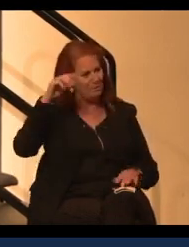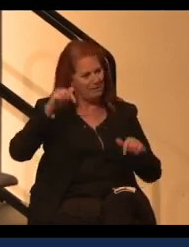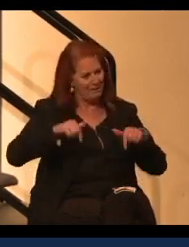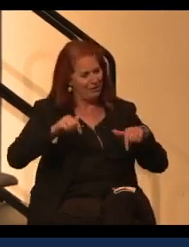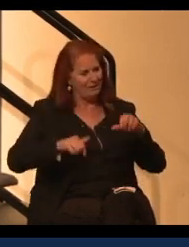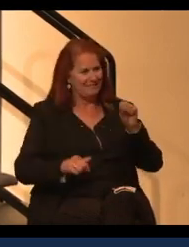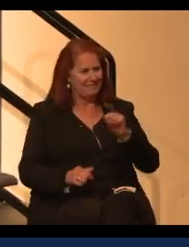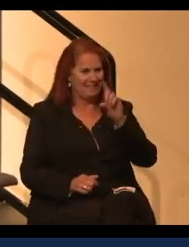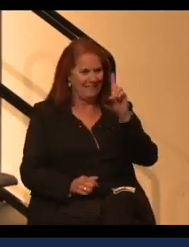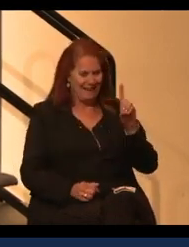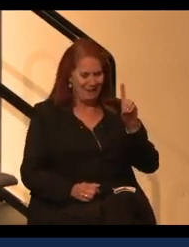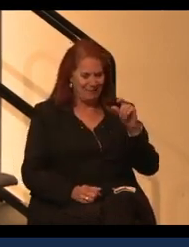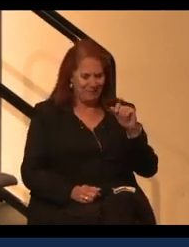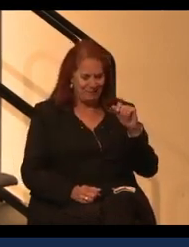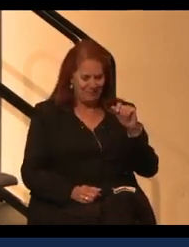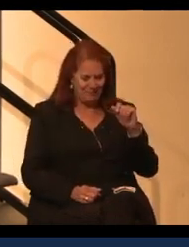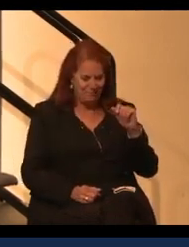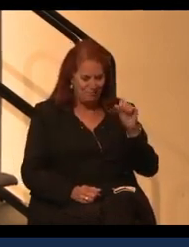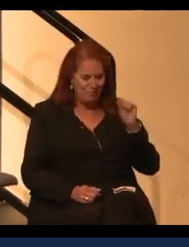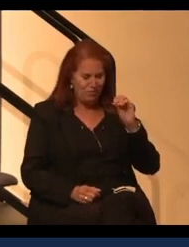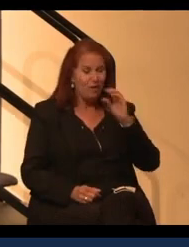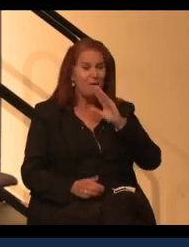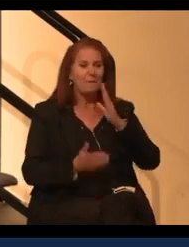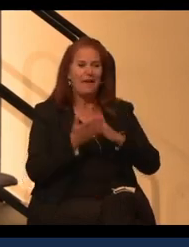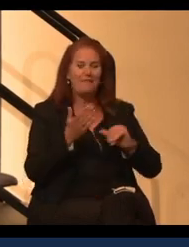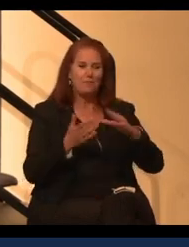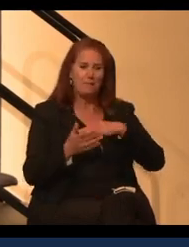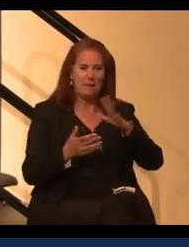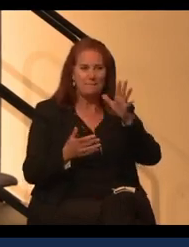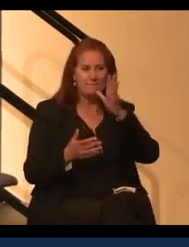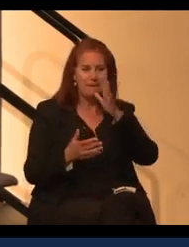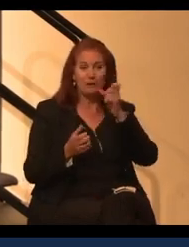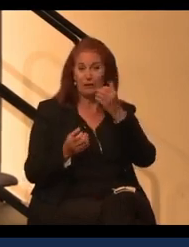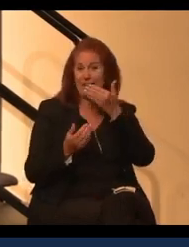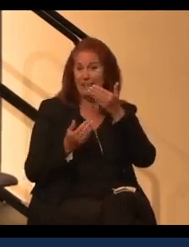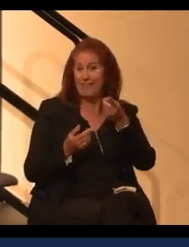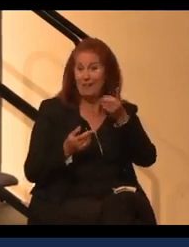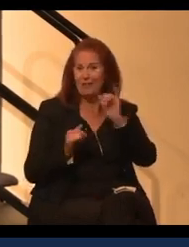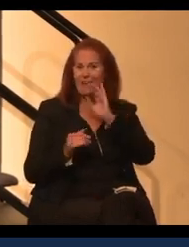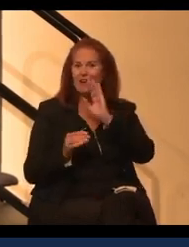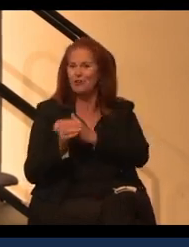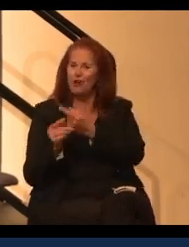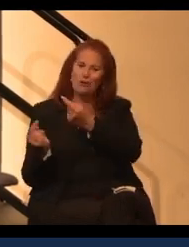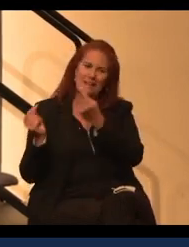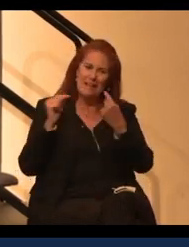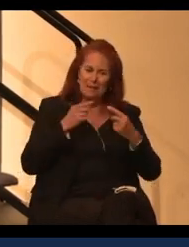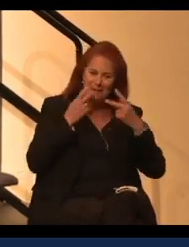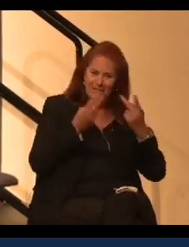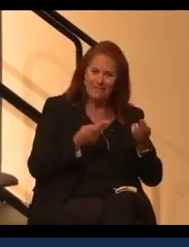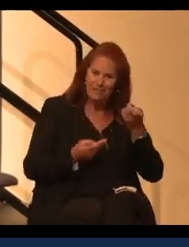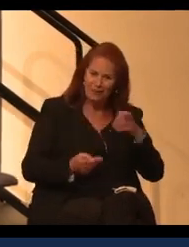San Diego. So on behalf of my mother, she thanks you that her daughter is coming to visit her.